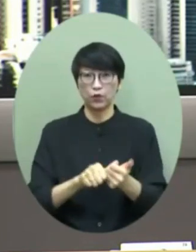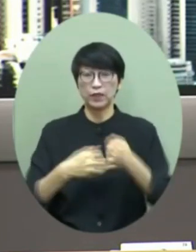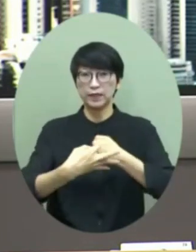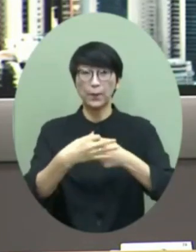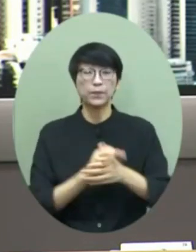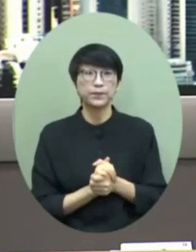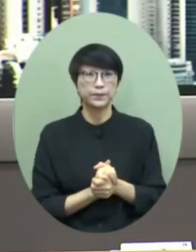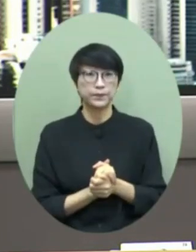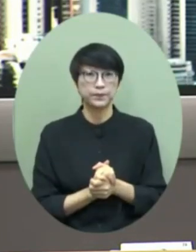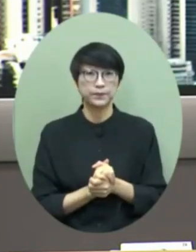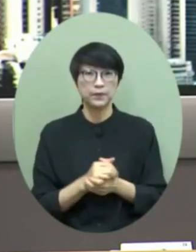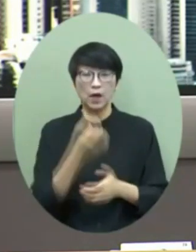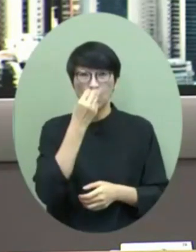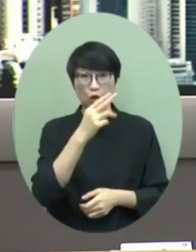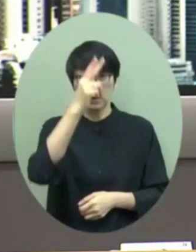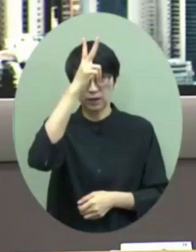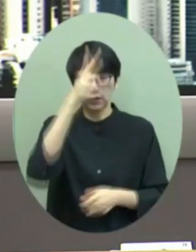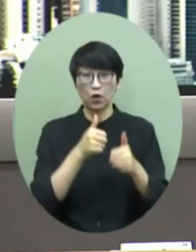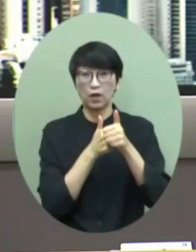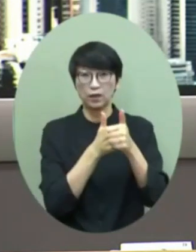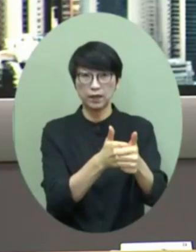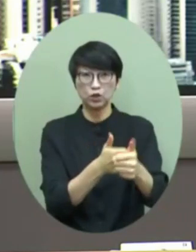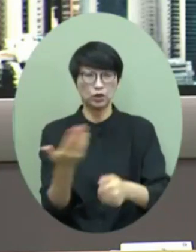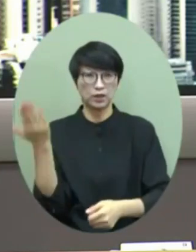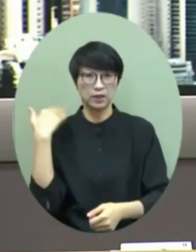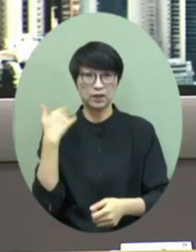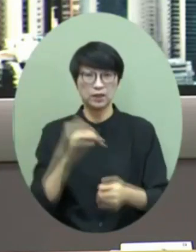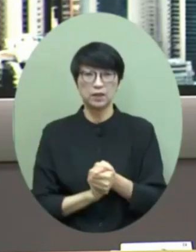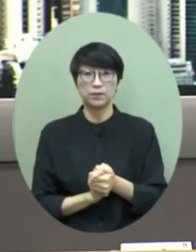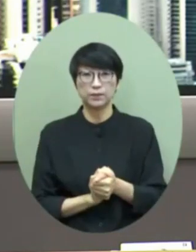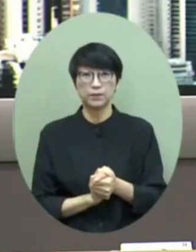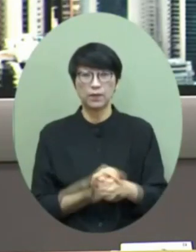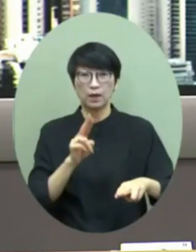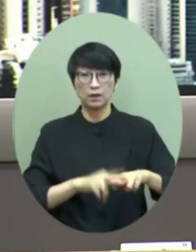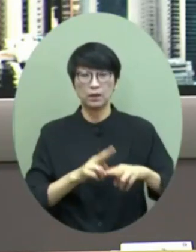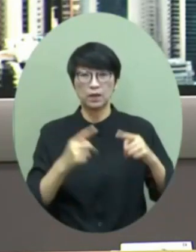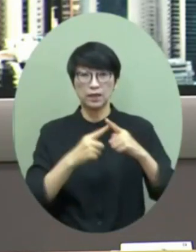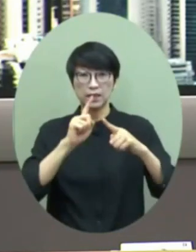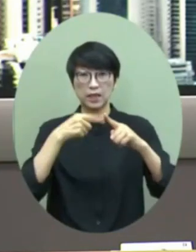consulted, and the law is now included in Annex 3 to the Basic Law.